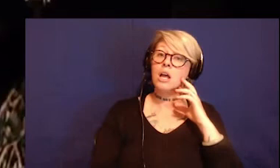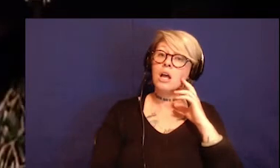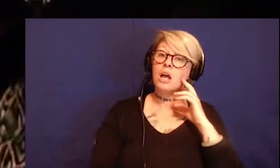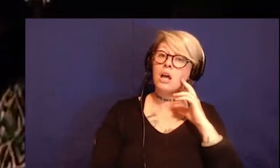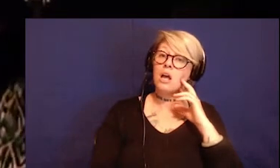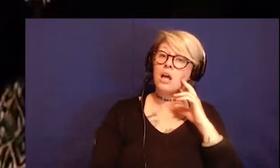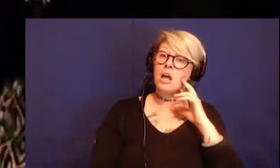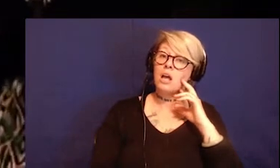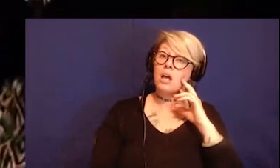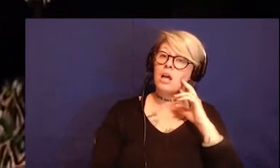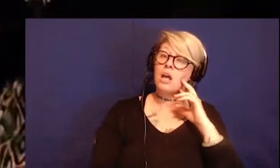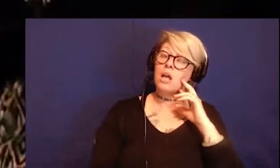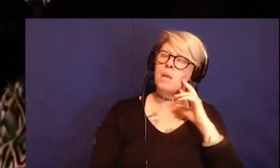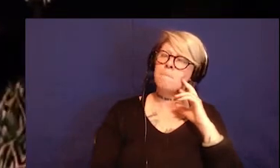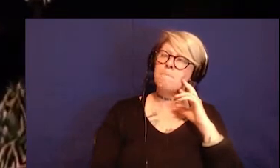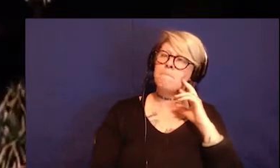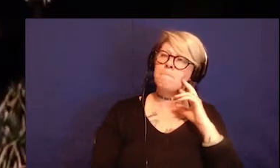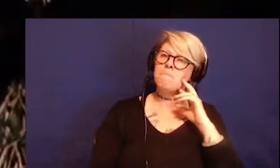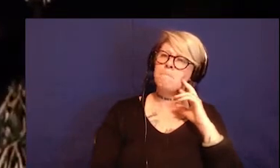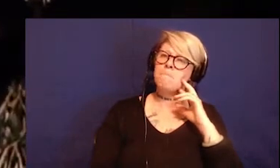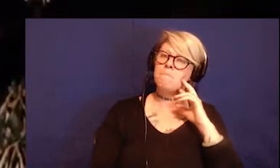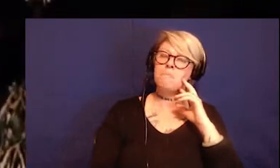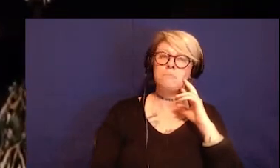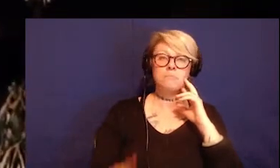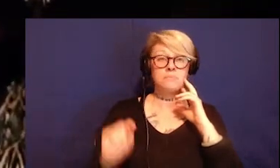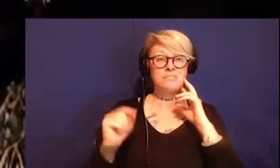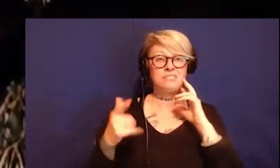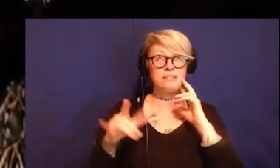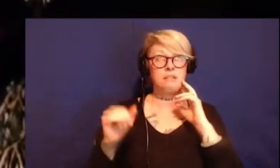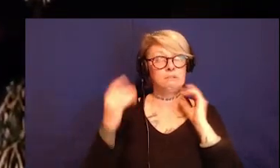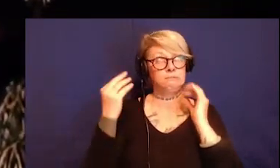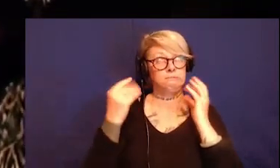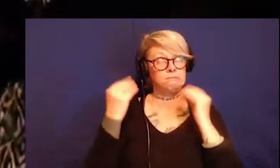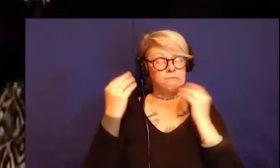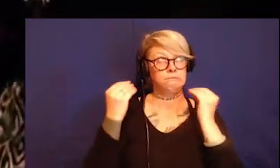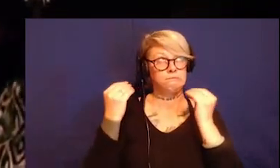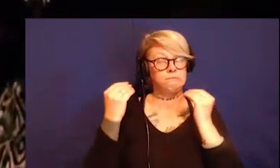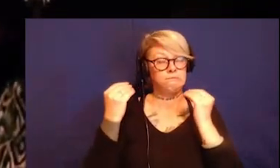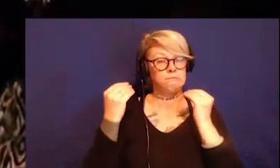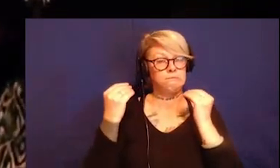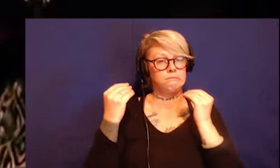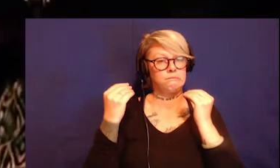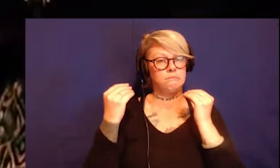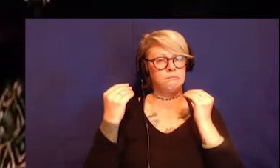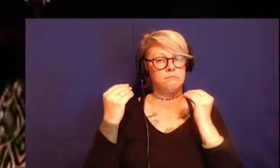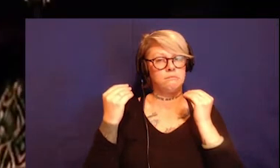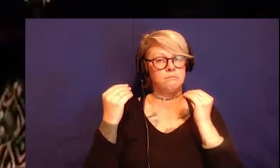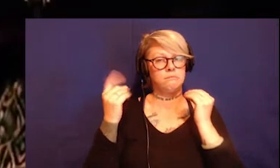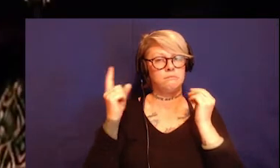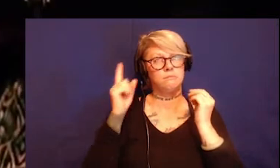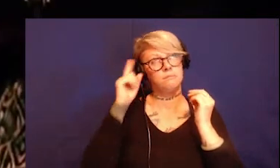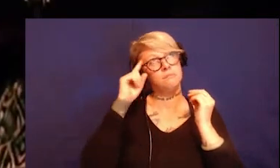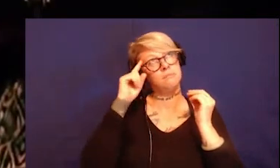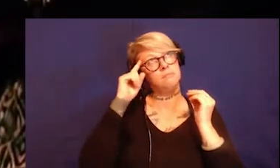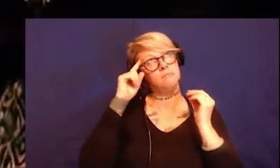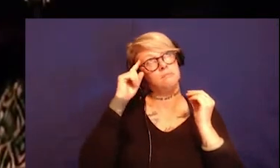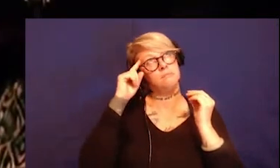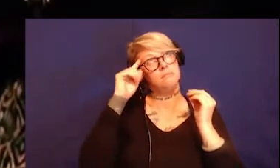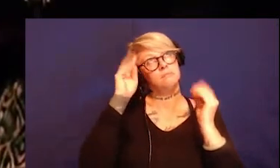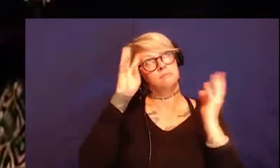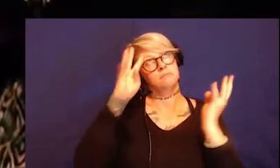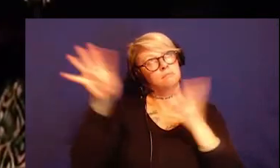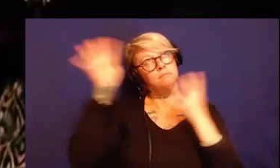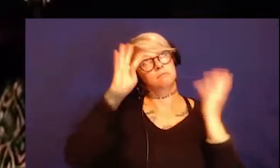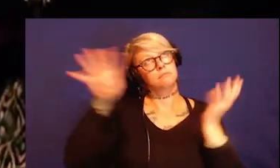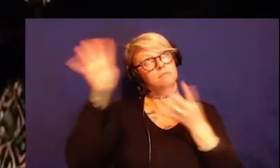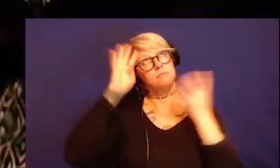I mean, Talia stops what she's doing to think. We get an extremely rapid montage of the many things to come in this